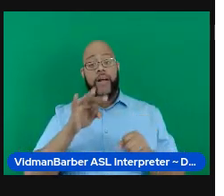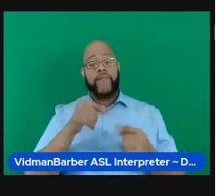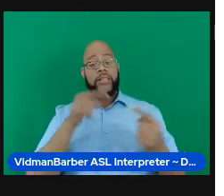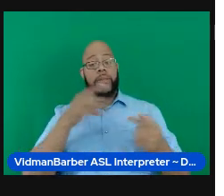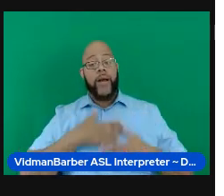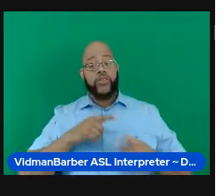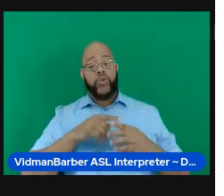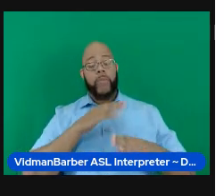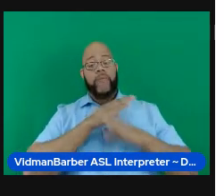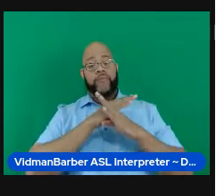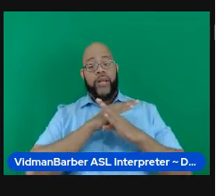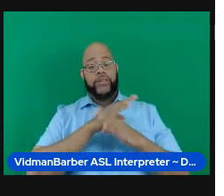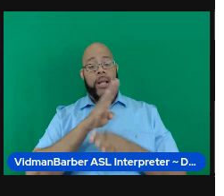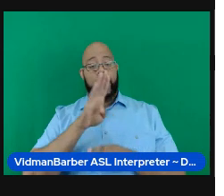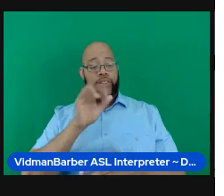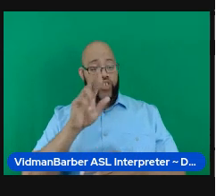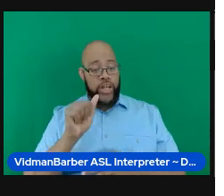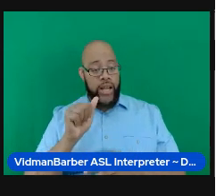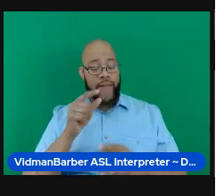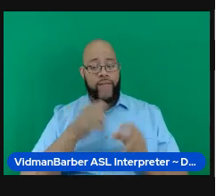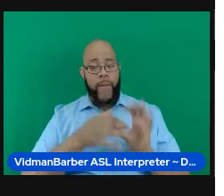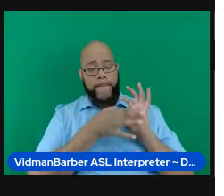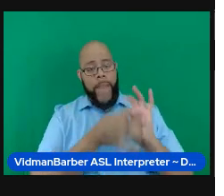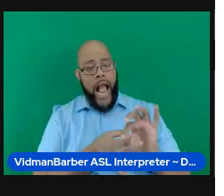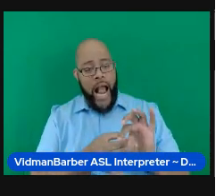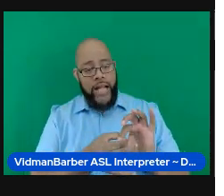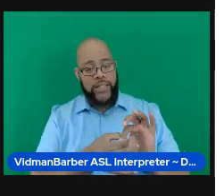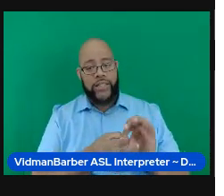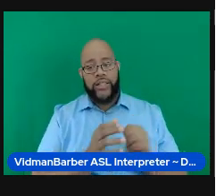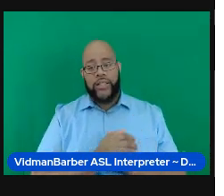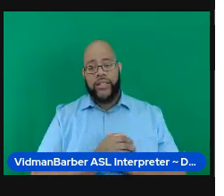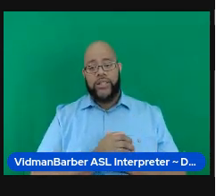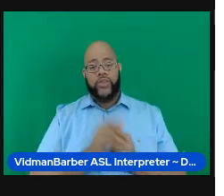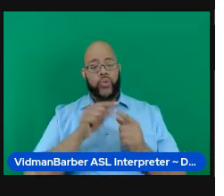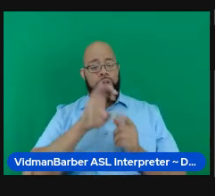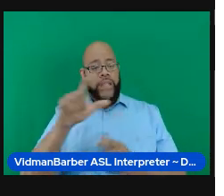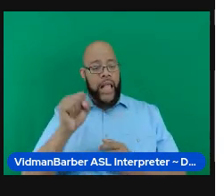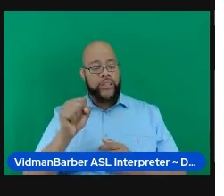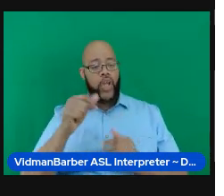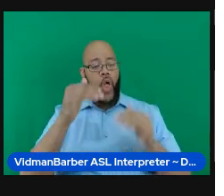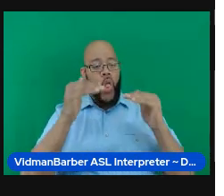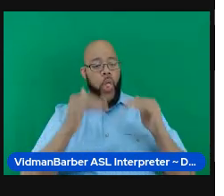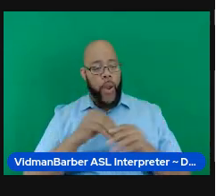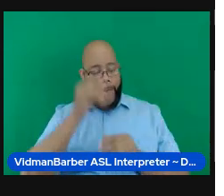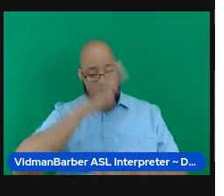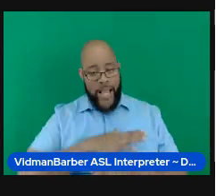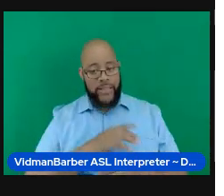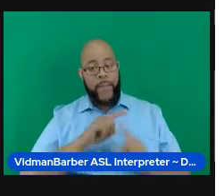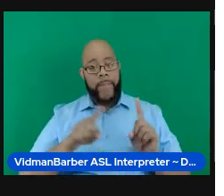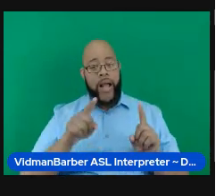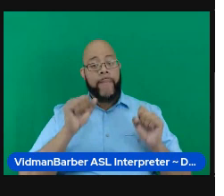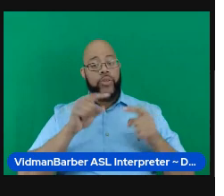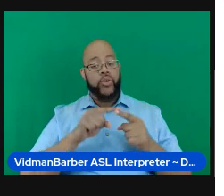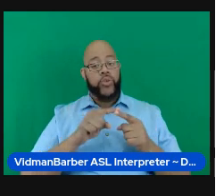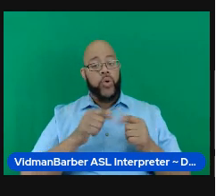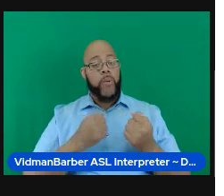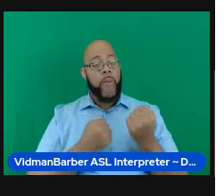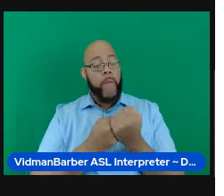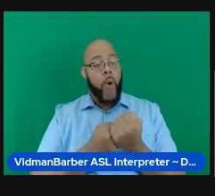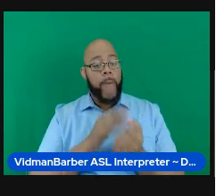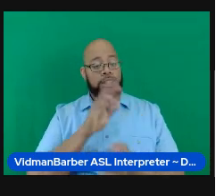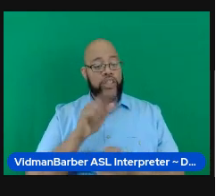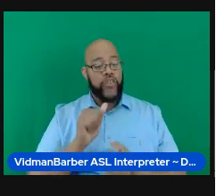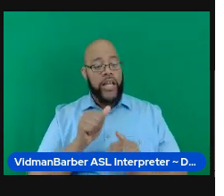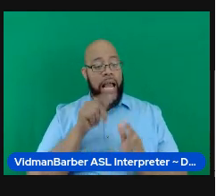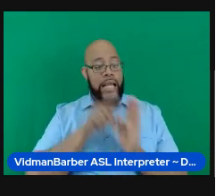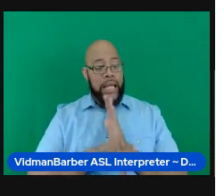to prevent the bacteria from binding lung epithelial cells was lower in males, but their ability to promote bacterial killing